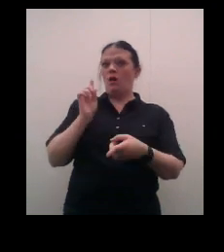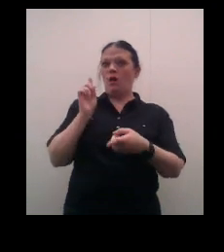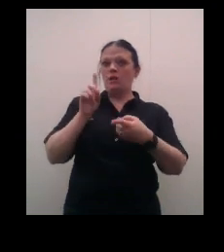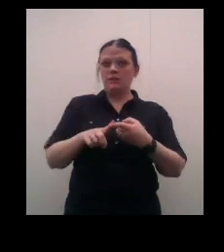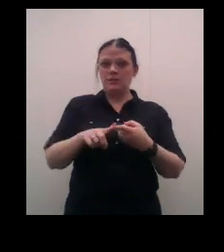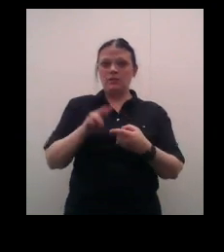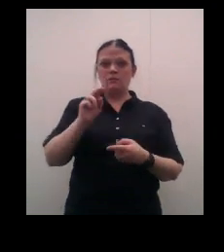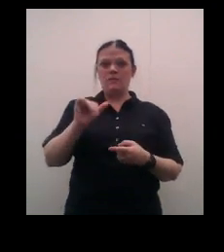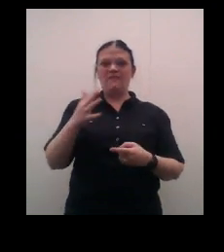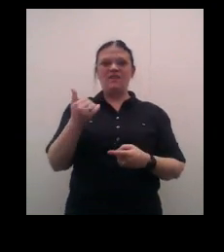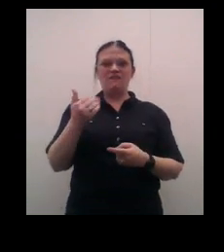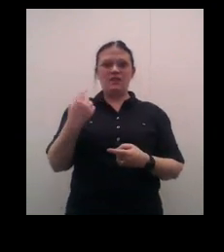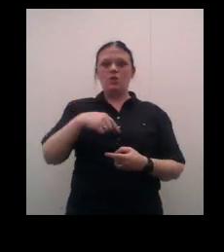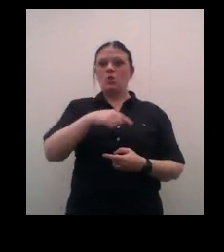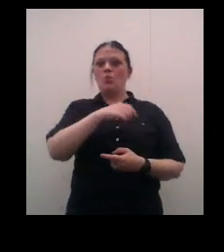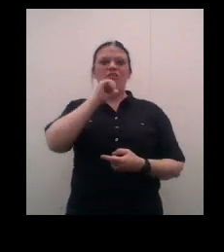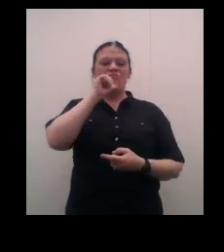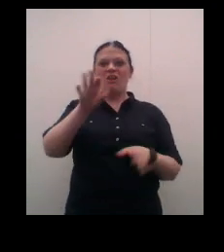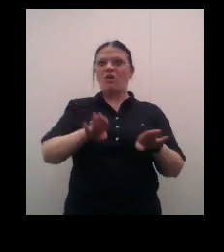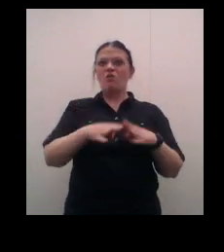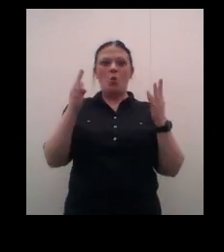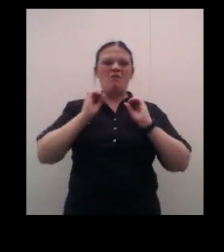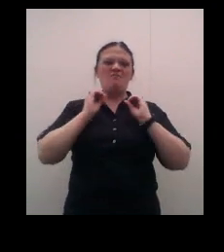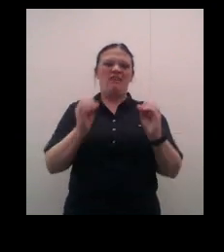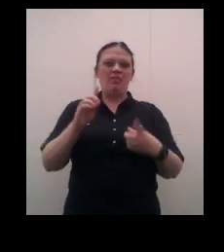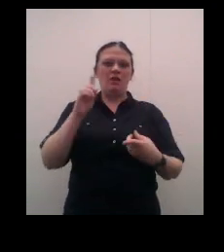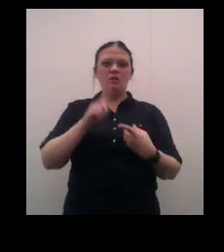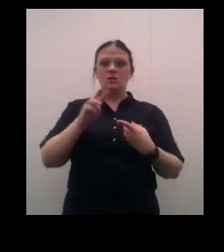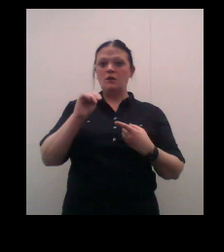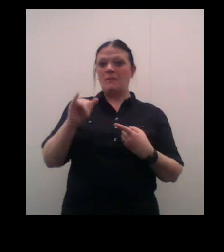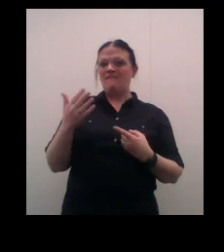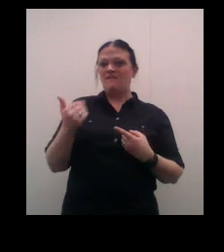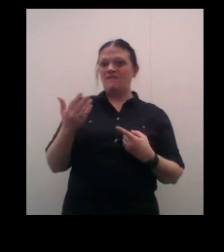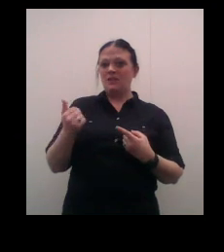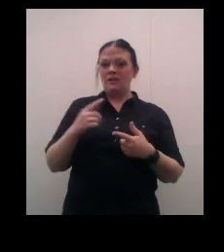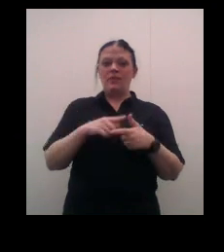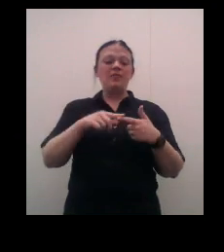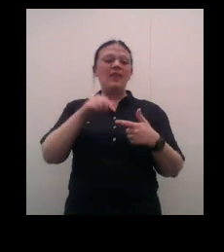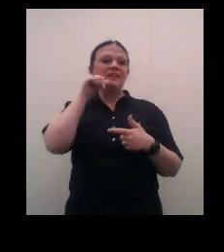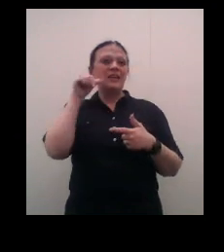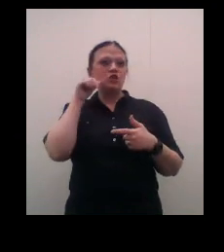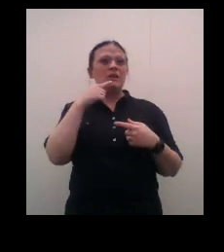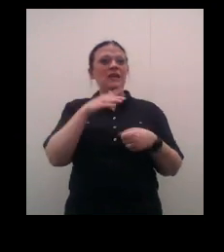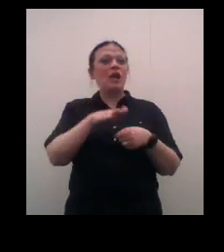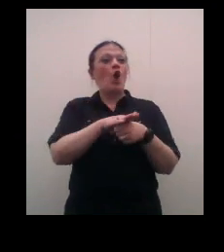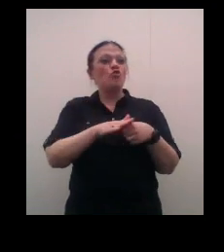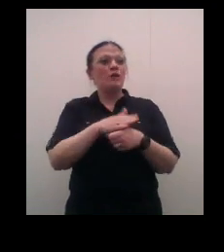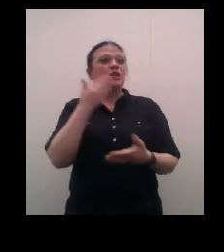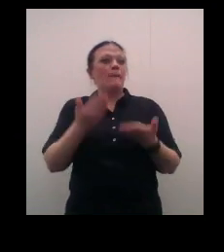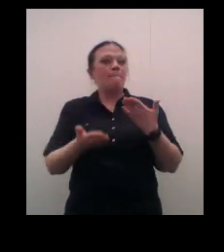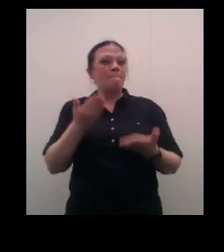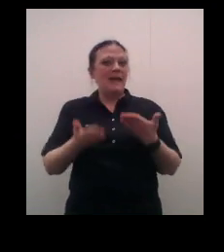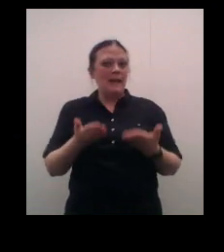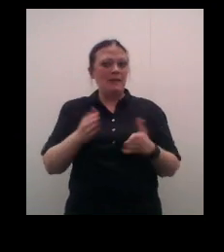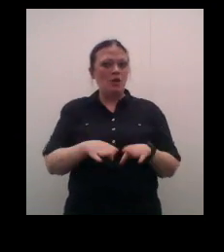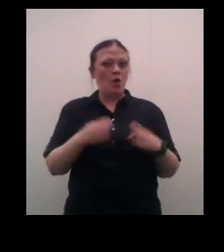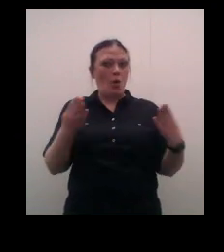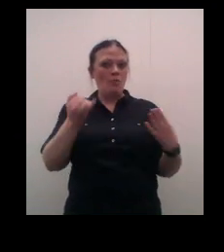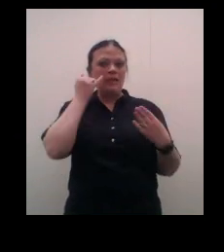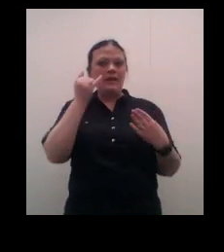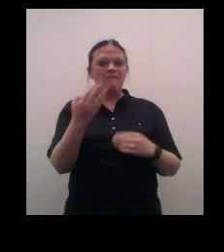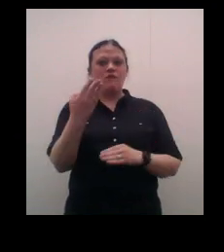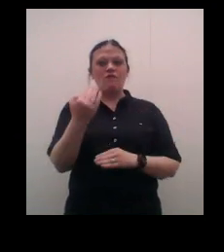not be opening up or doing anything until May 15th. And then yesterday, Governor Cuomo said a region may open up if it has a 14-day decline in